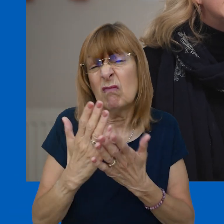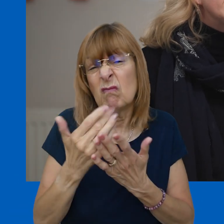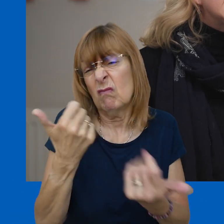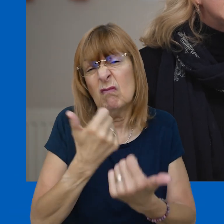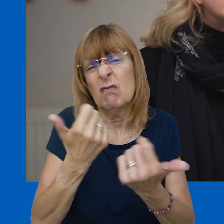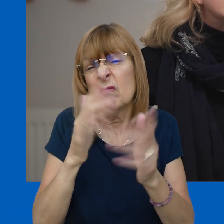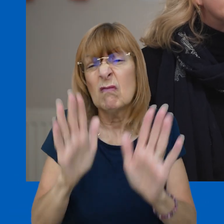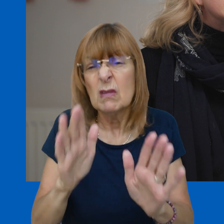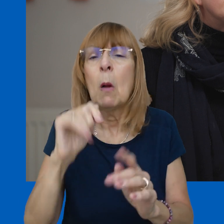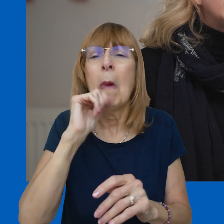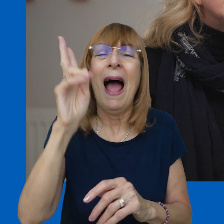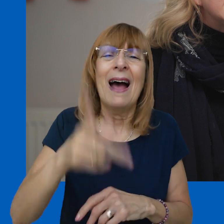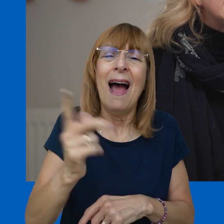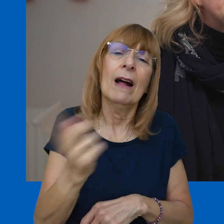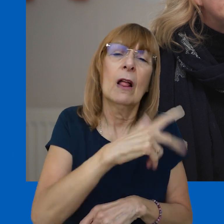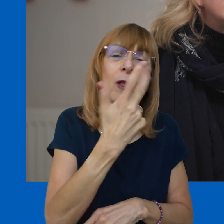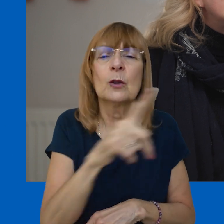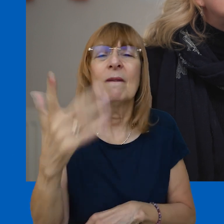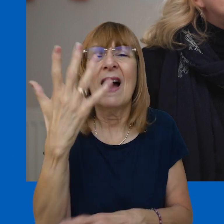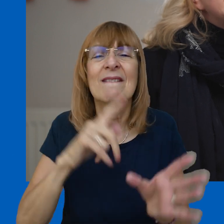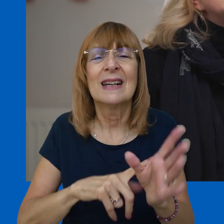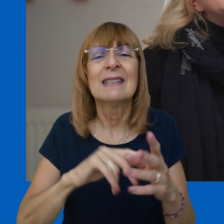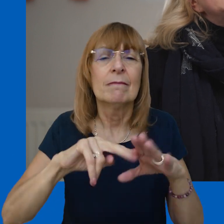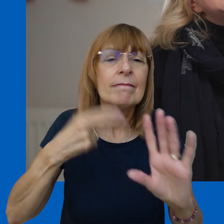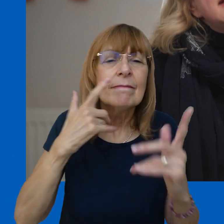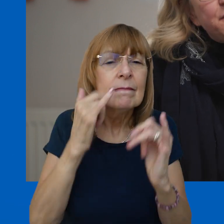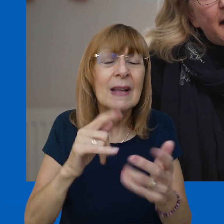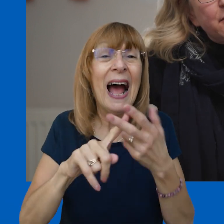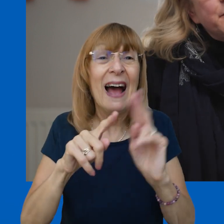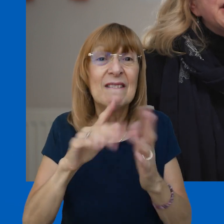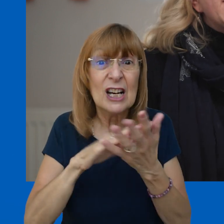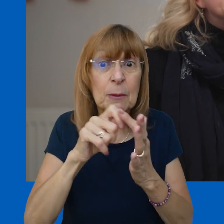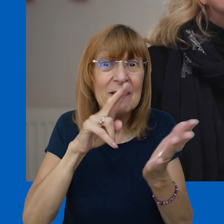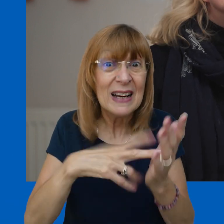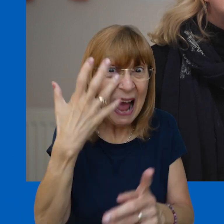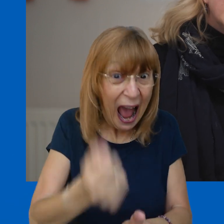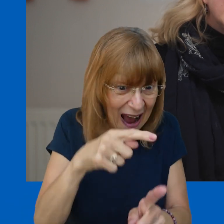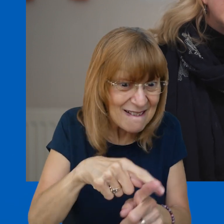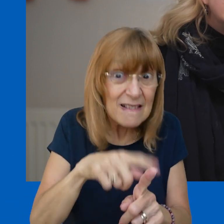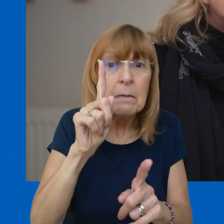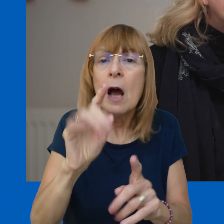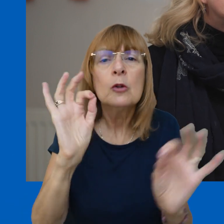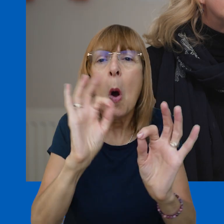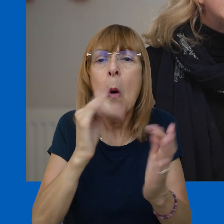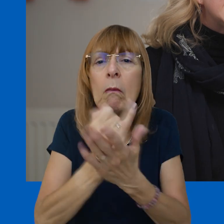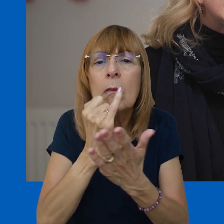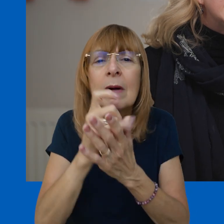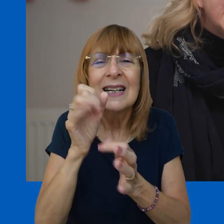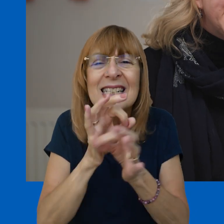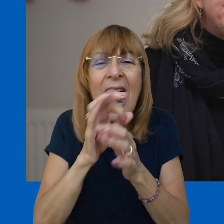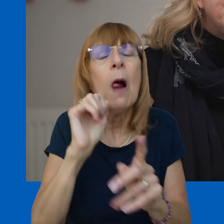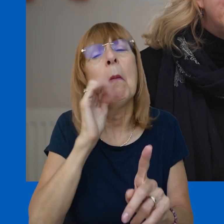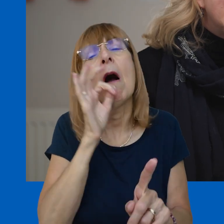new screening invitation in 3 to 5 years. If HPV is found but no abnormal cells, you'll be asked to retest